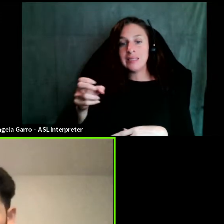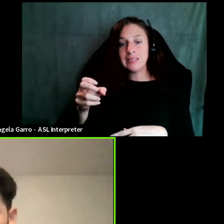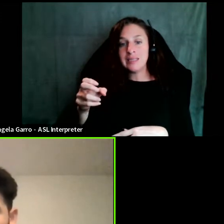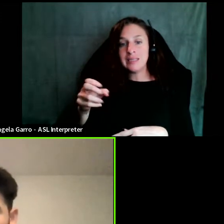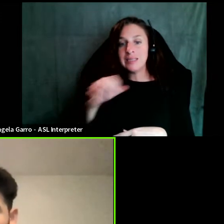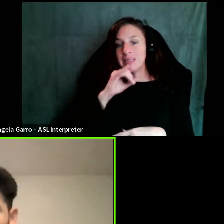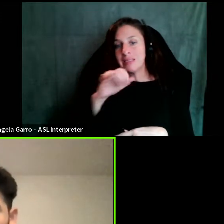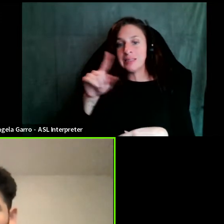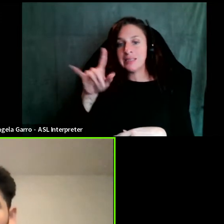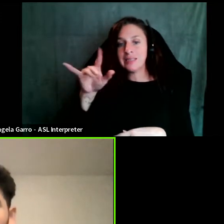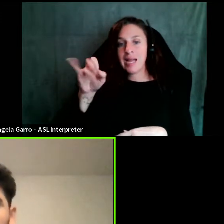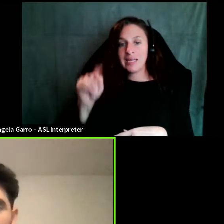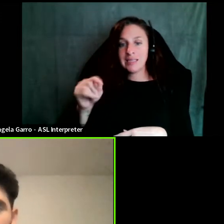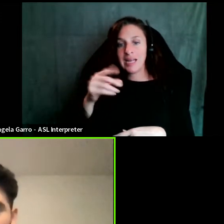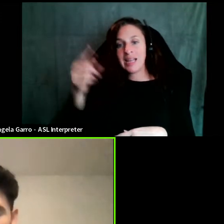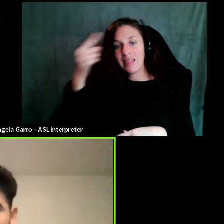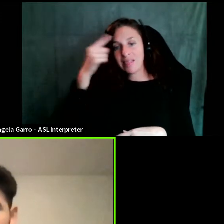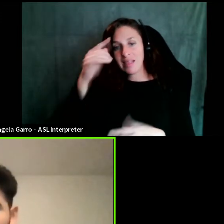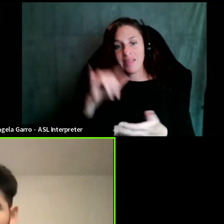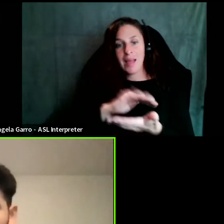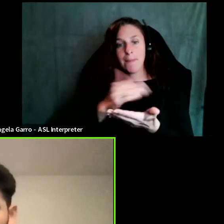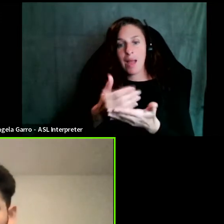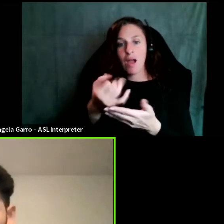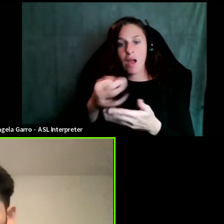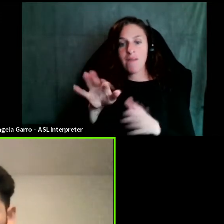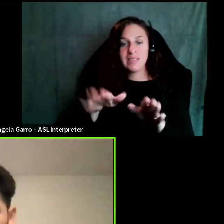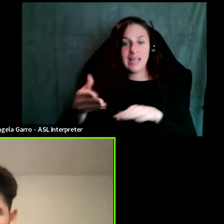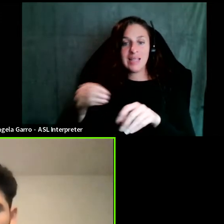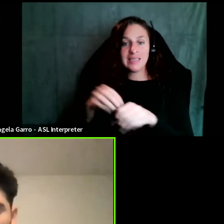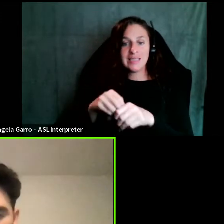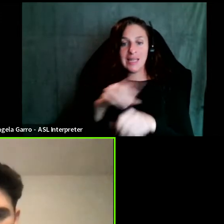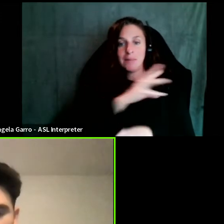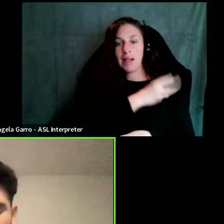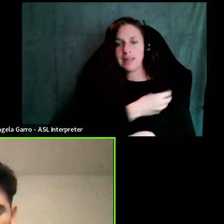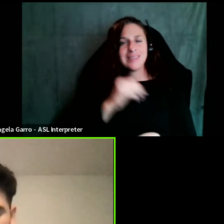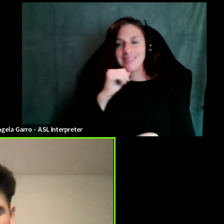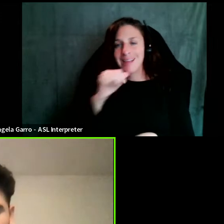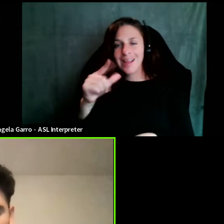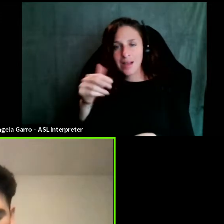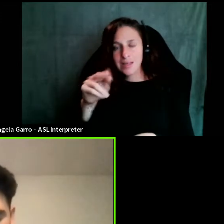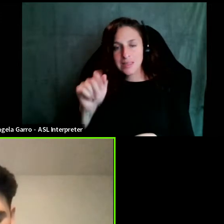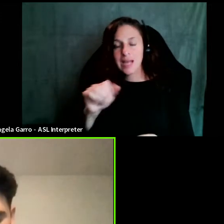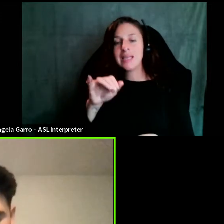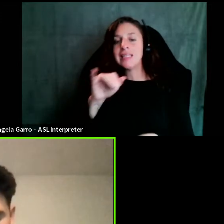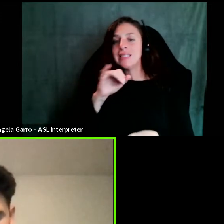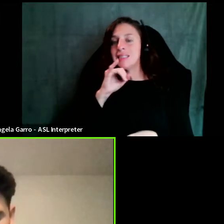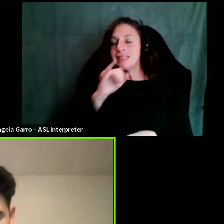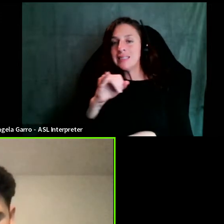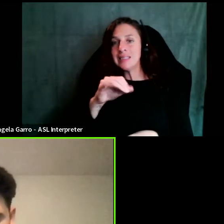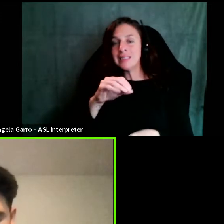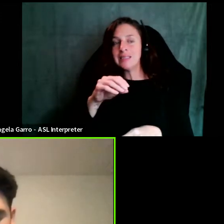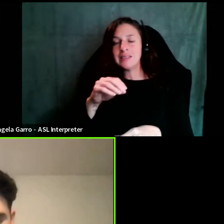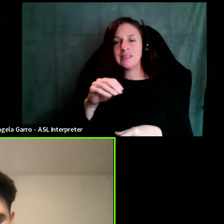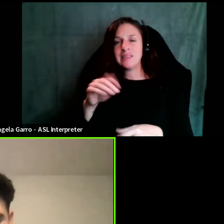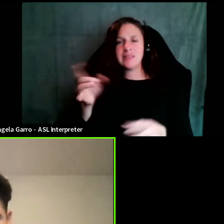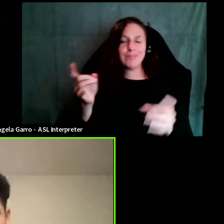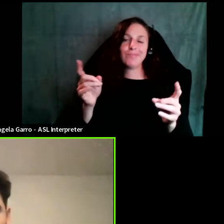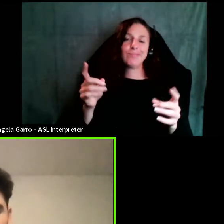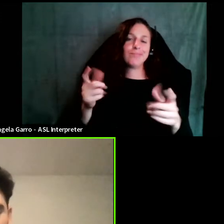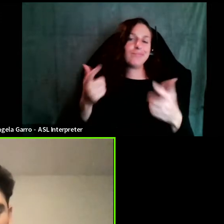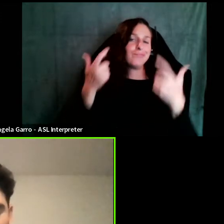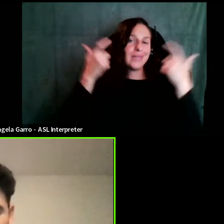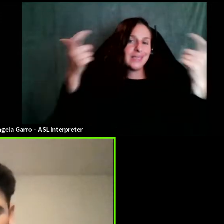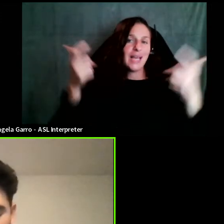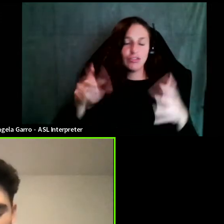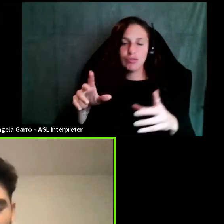thinks that the amount of deaths in Palestine, not Gaza, but Palestine, is exaggerated. And then I watch the San